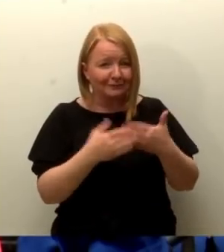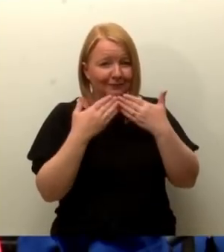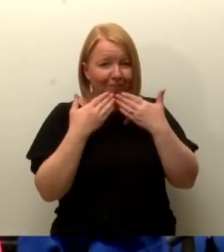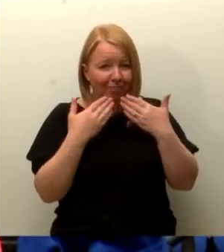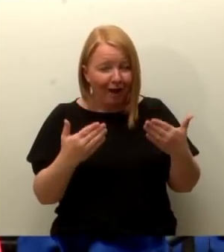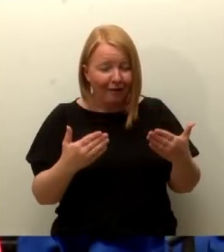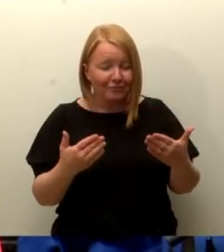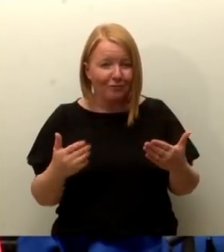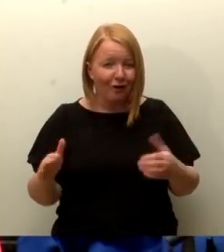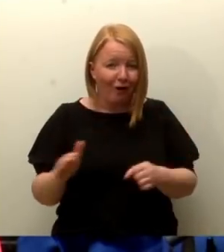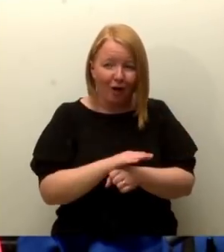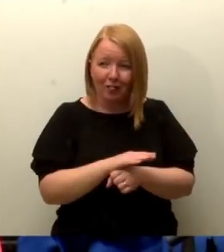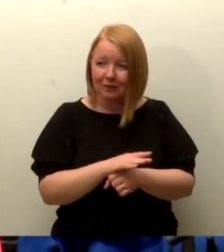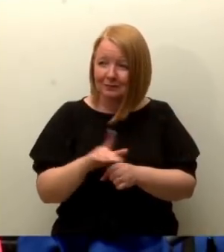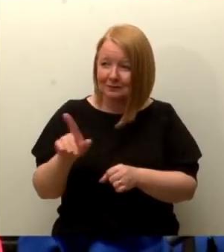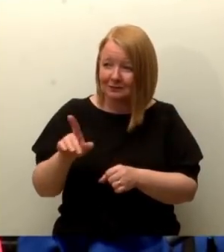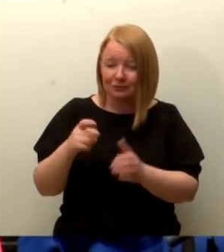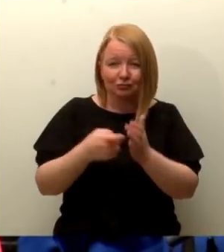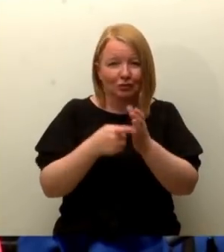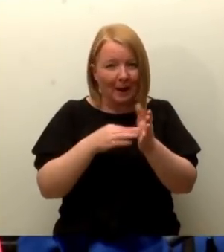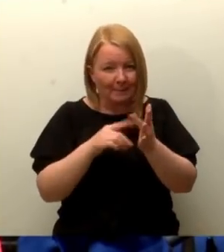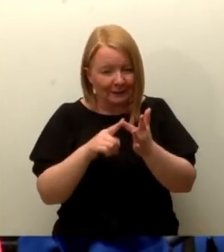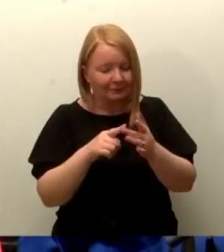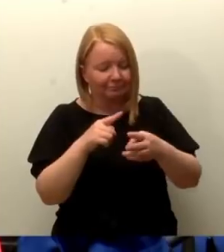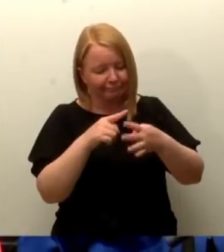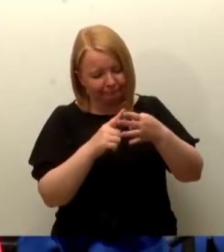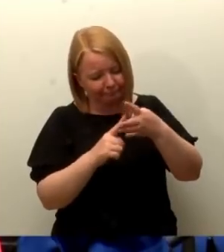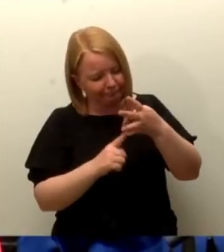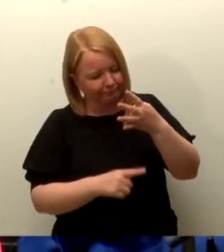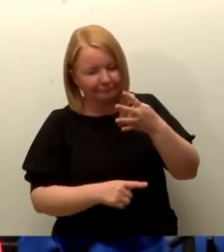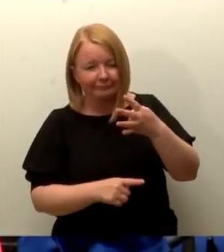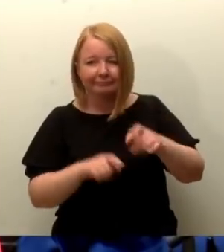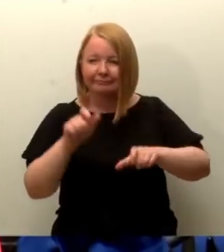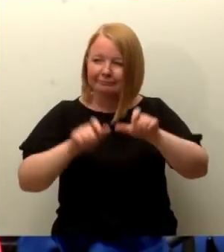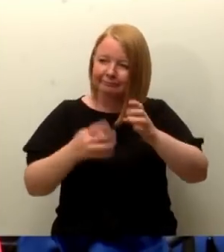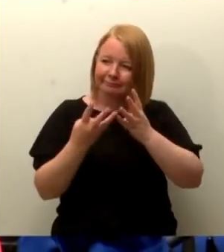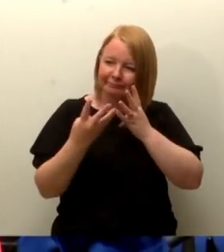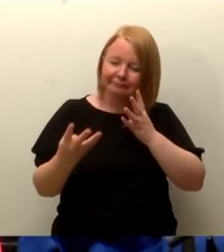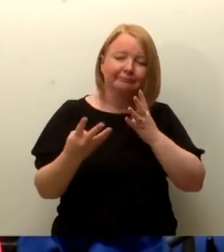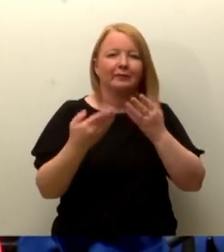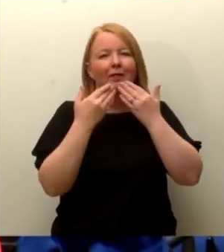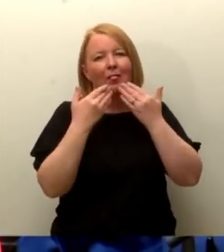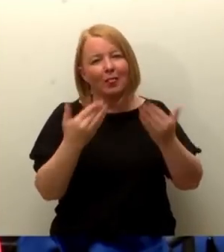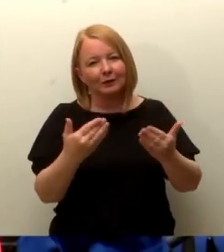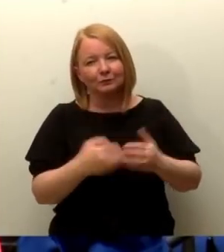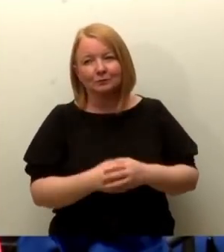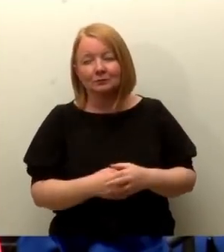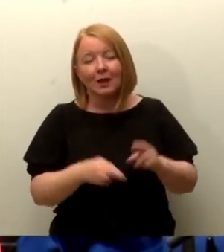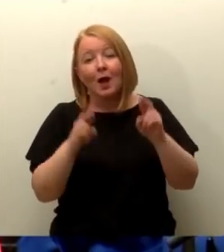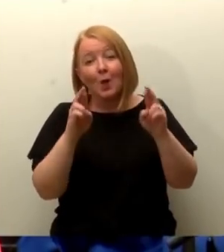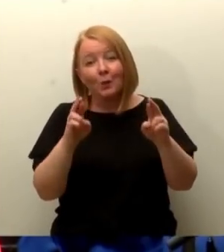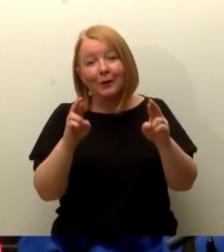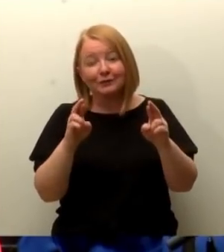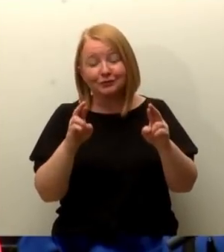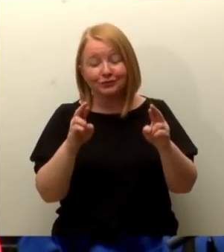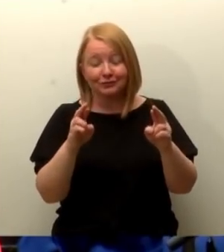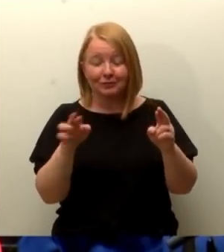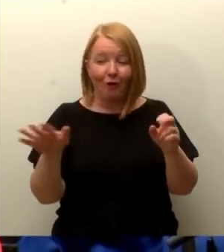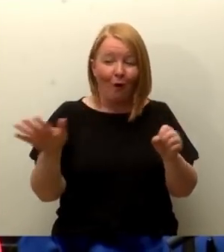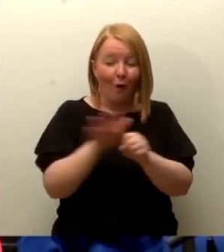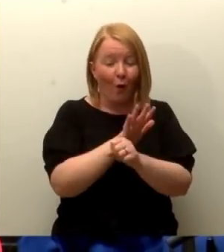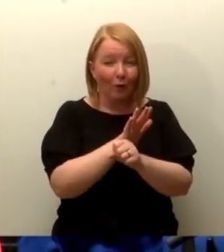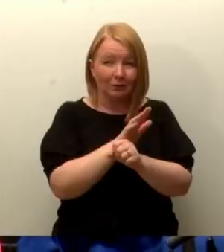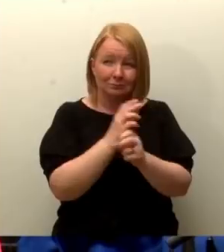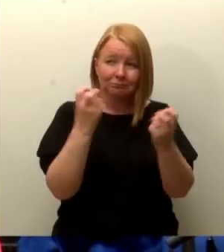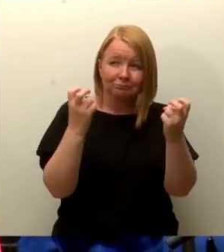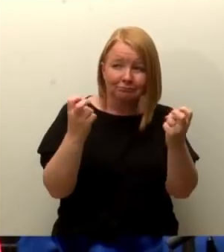all. Professor Rami Abood, Chancellor, Vice Chancellor, Dean, Principals, thank you very much. And I wish all of you sitting in this hall